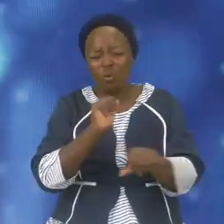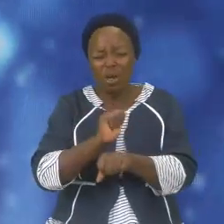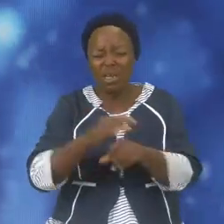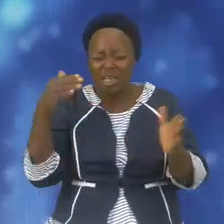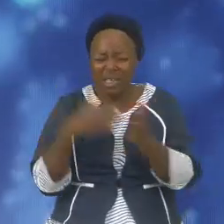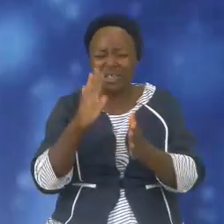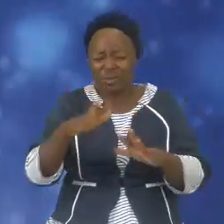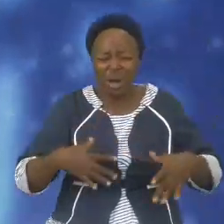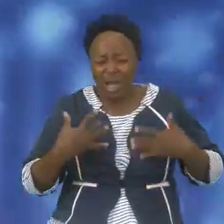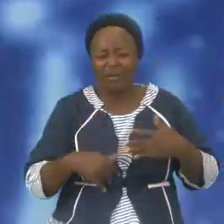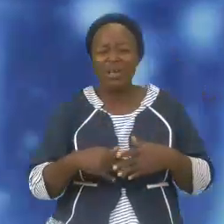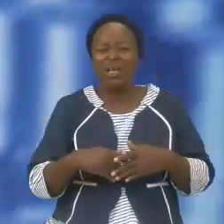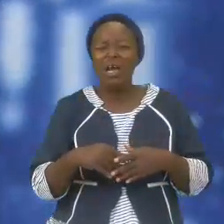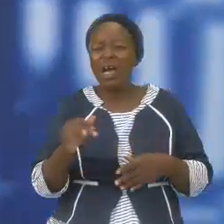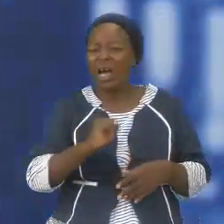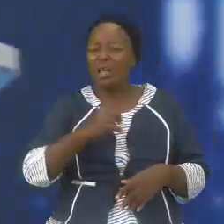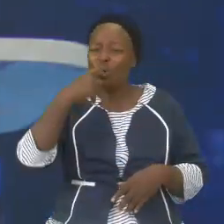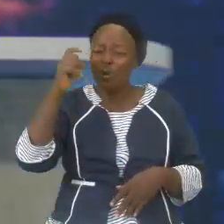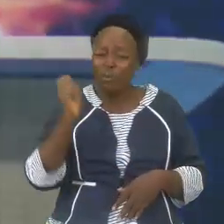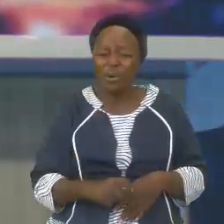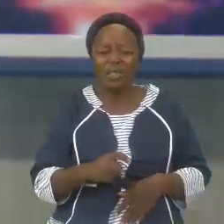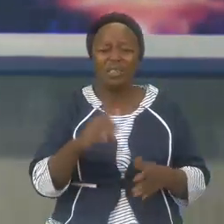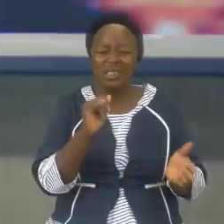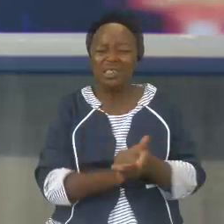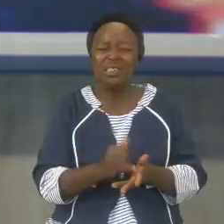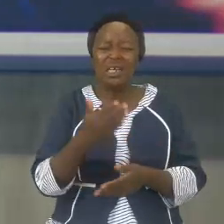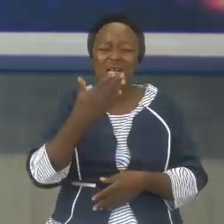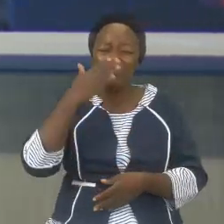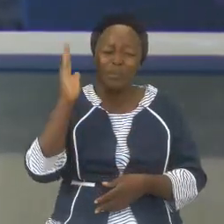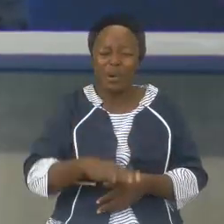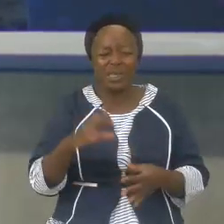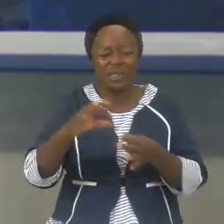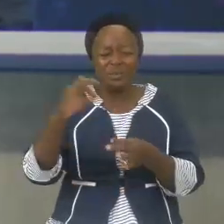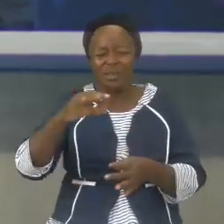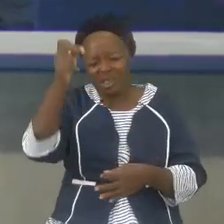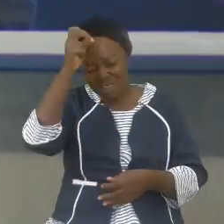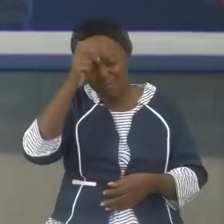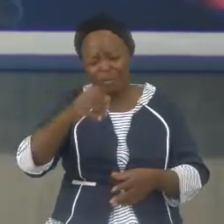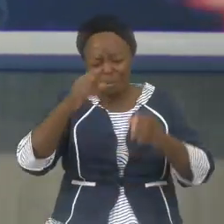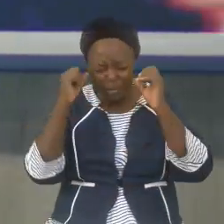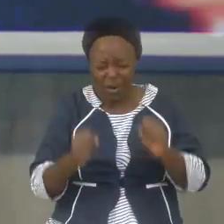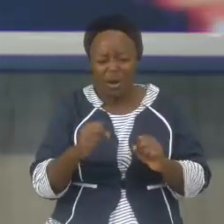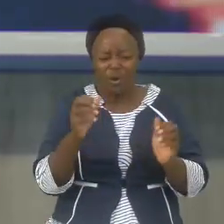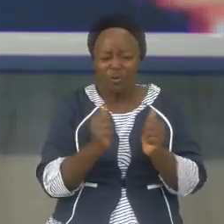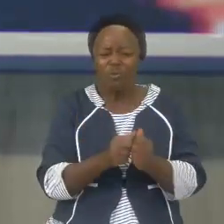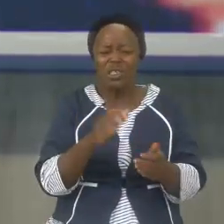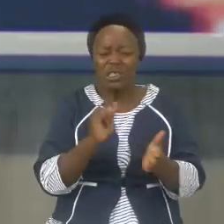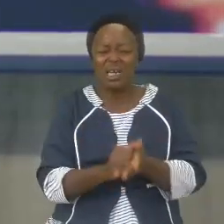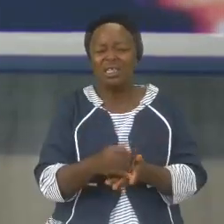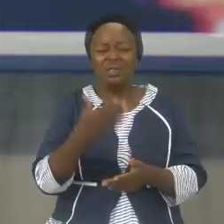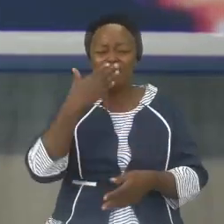walking against your life, I command that evil spirit, evil power with evil